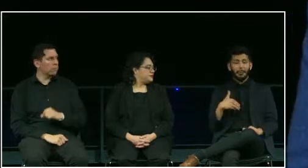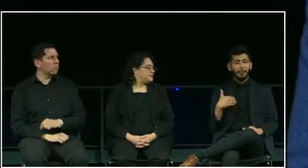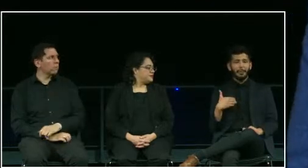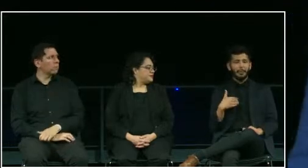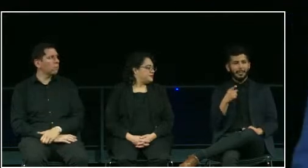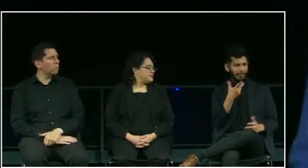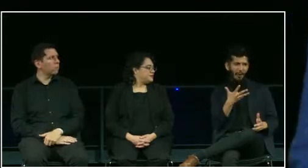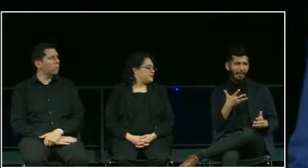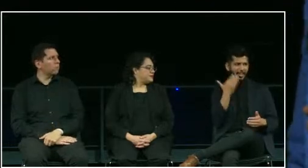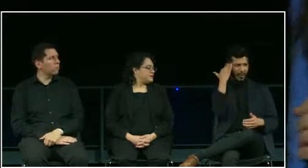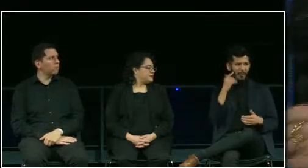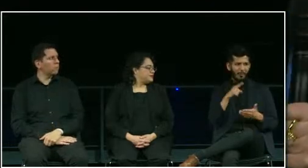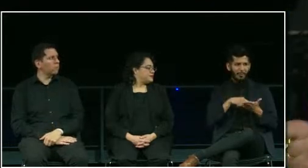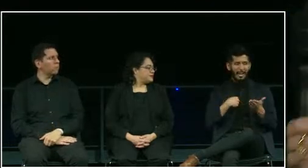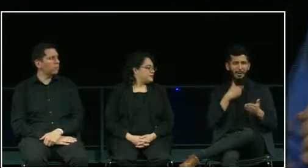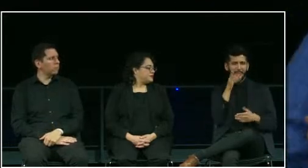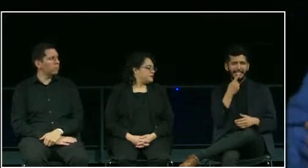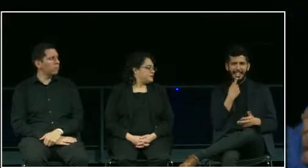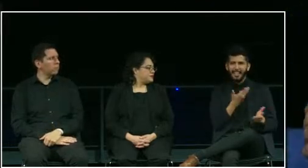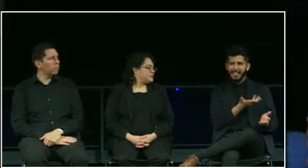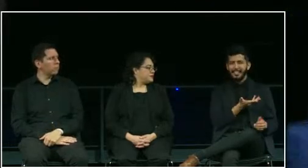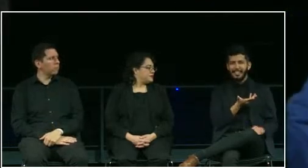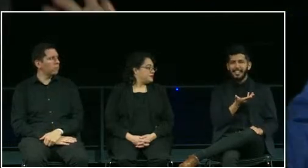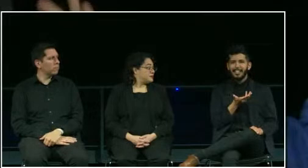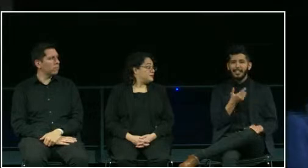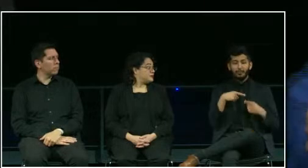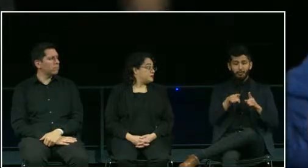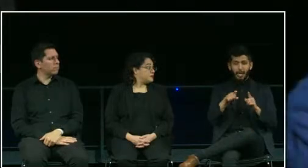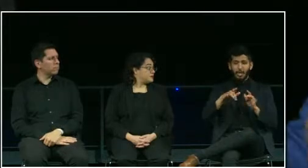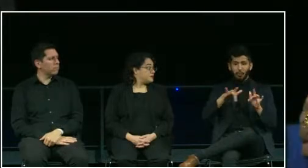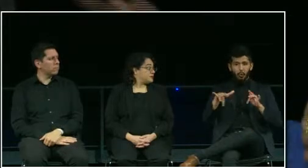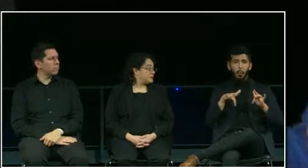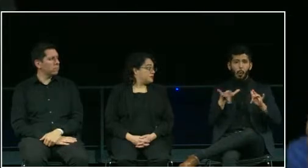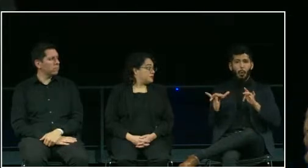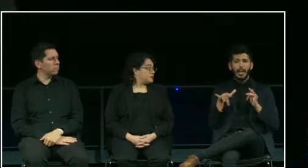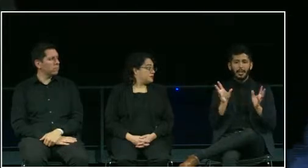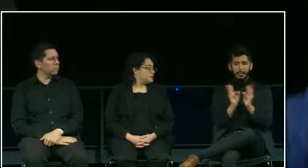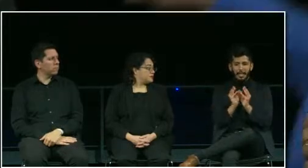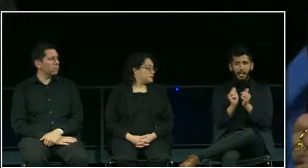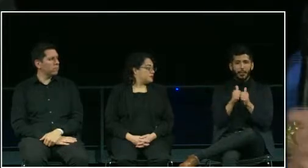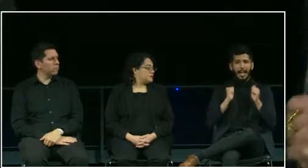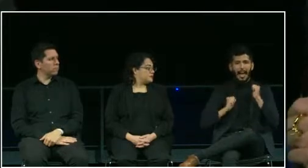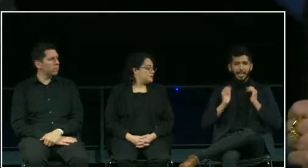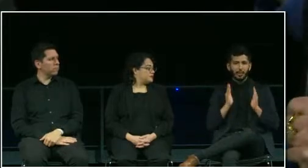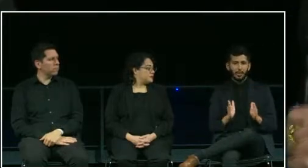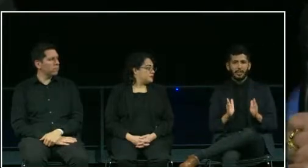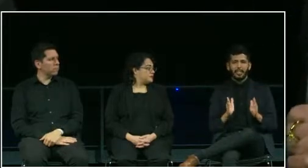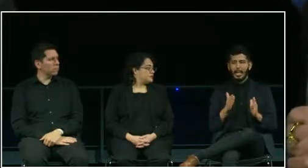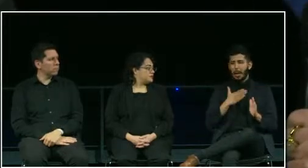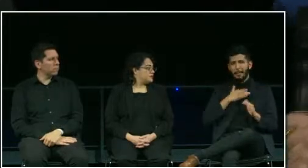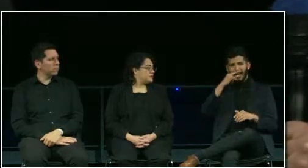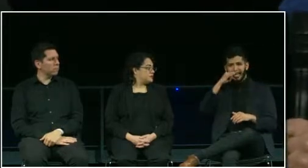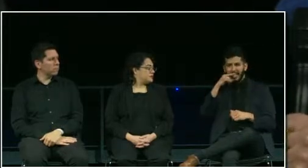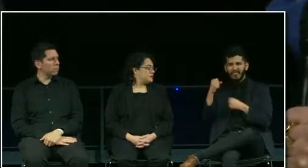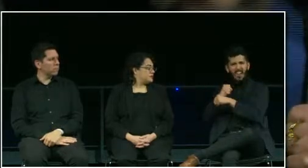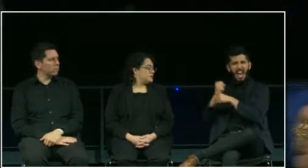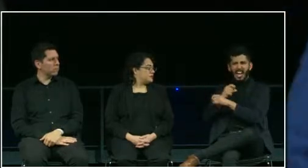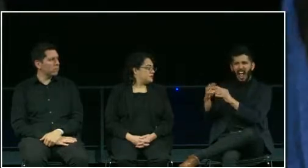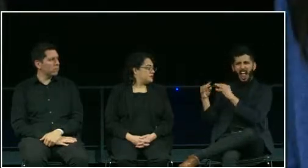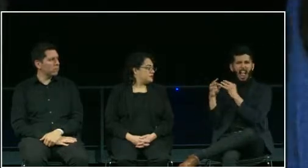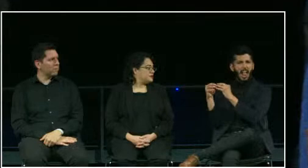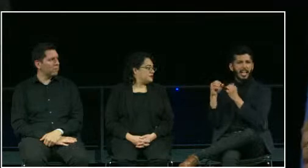You already know what I'm gonna say. In a recording session with actors, my kids start fighting in the other